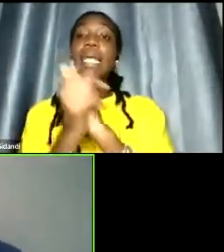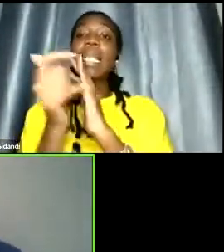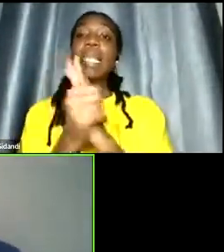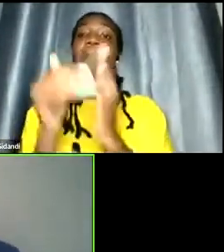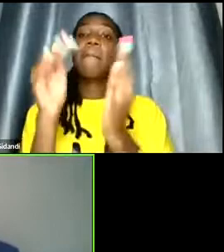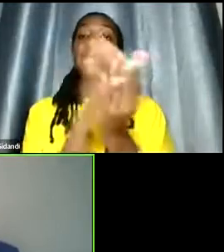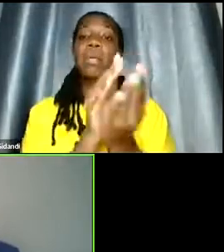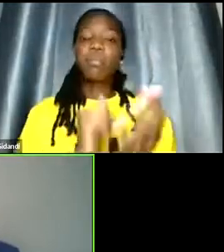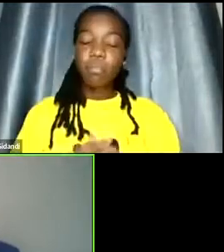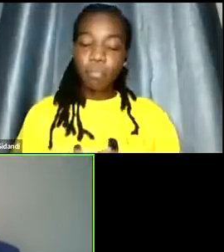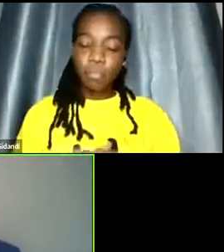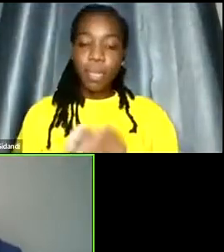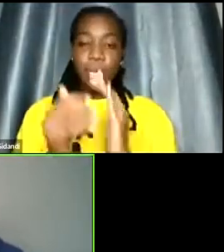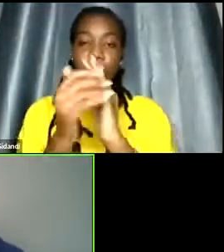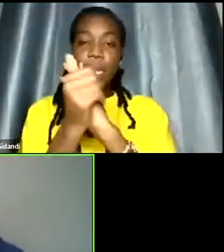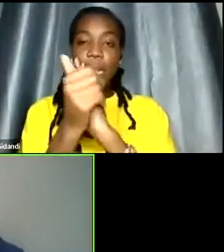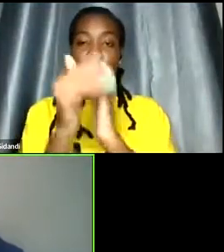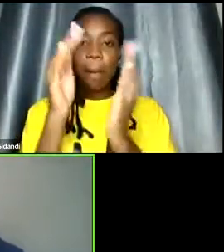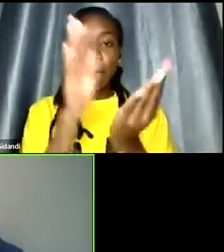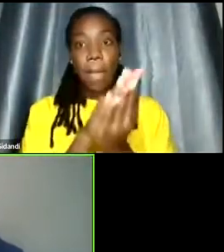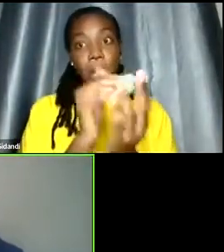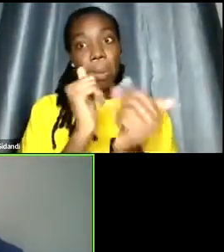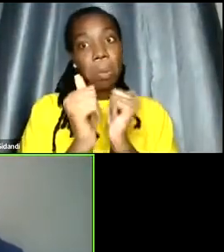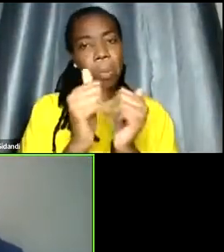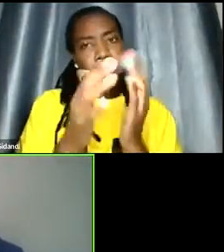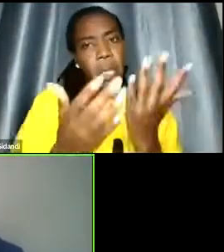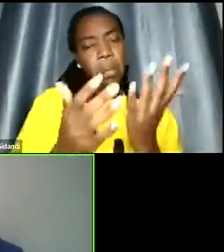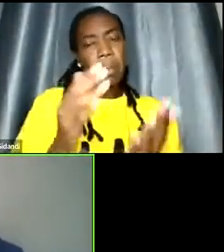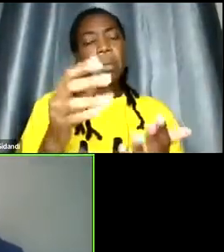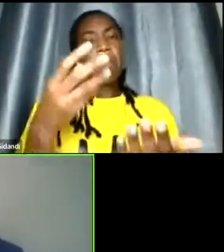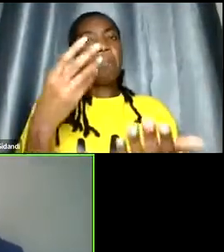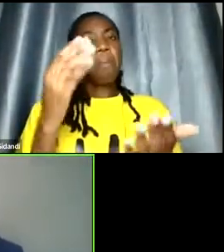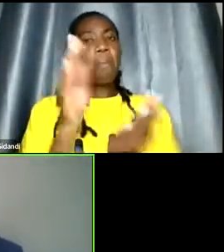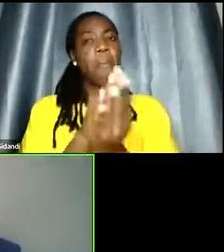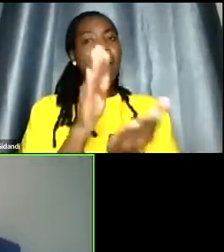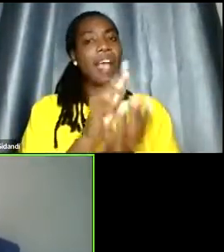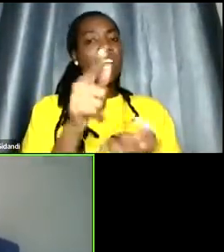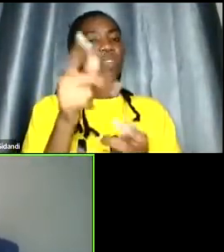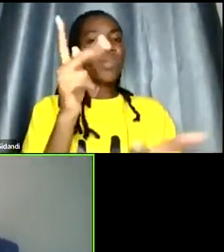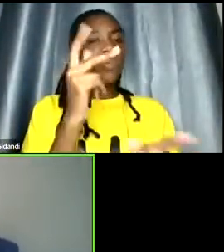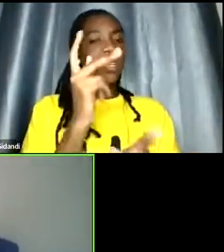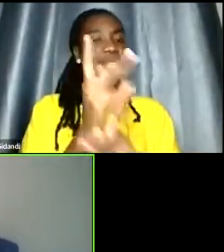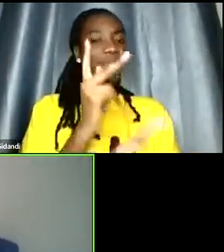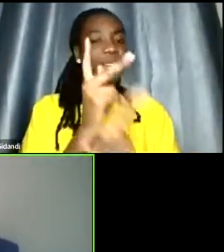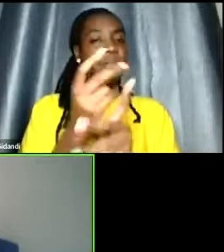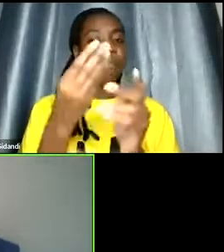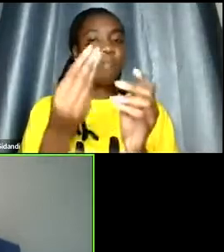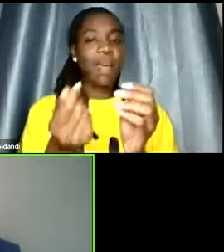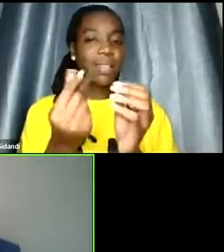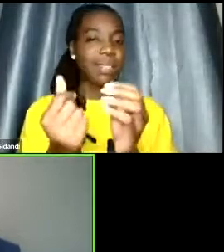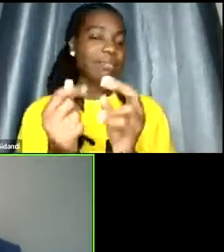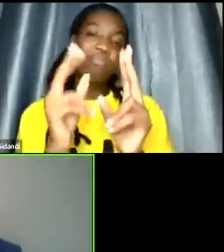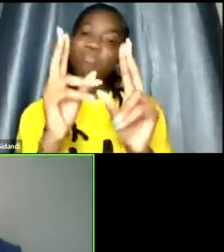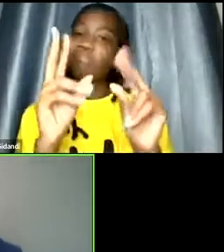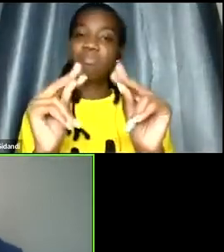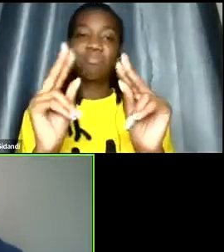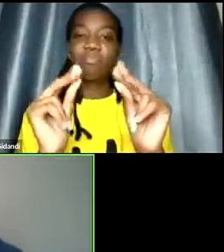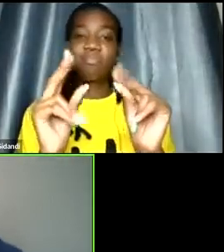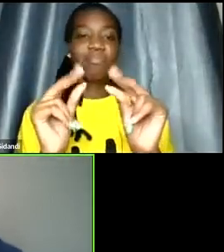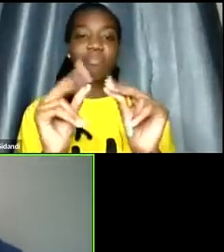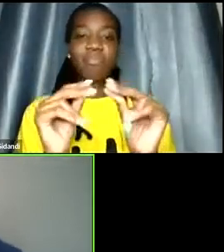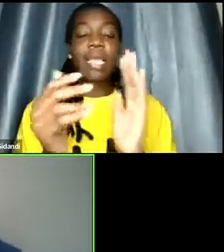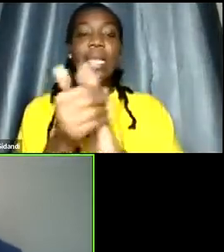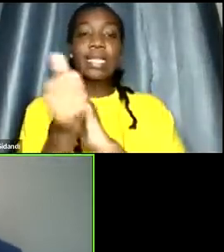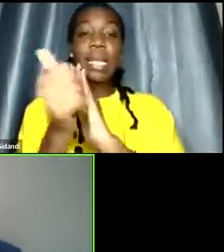your talent banks? Is it a bank that you keep cash in? No. A talent bank is basically those institutions